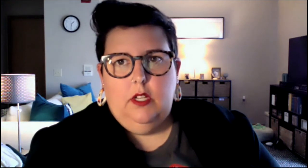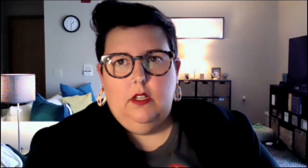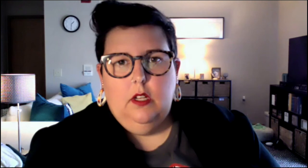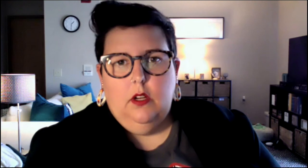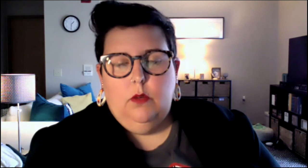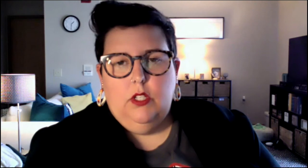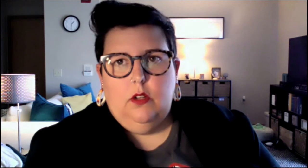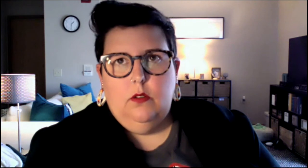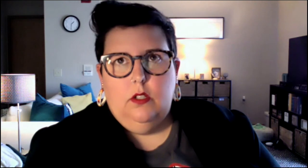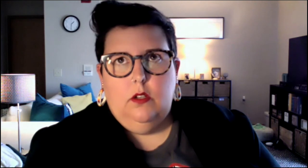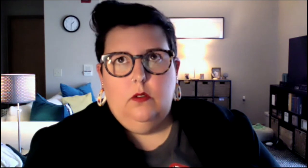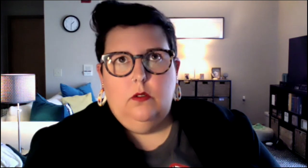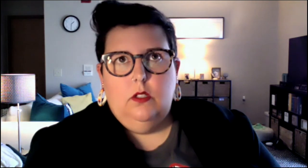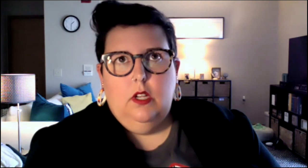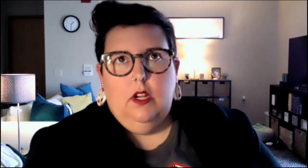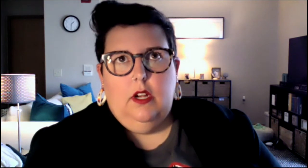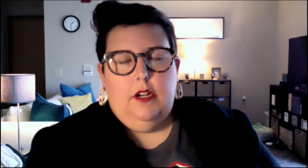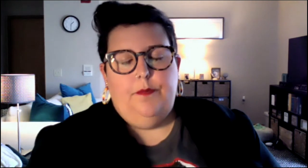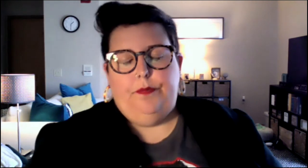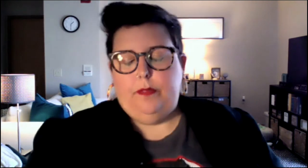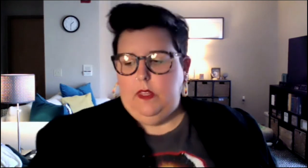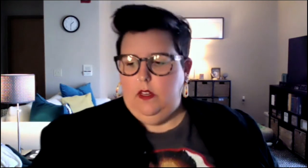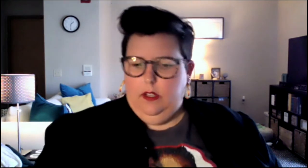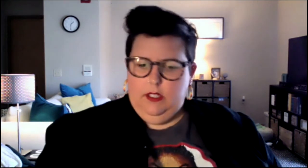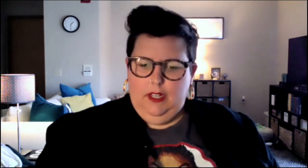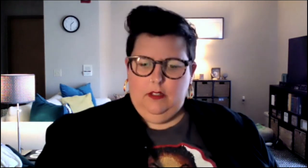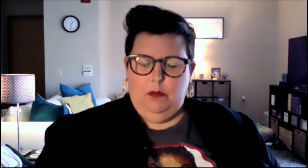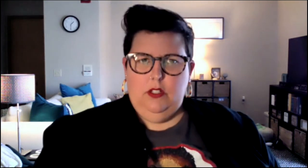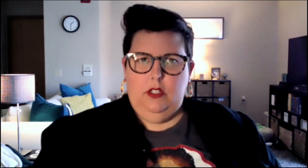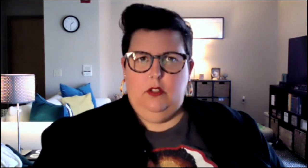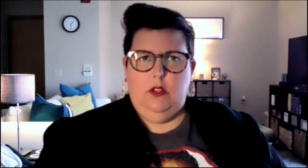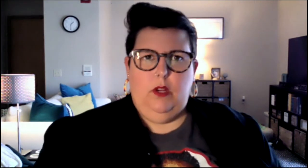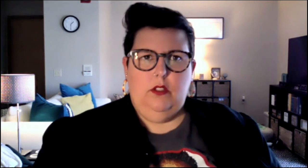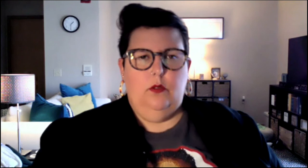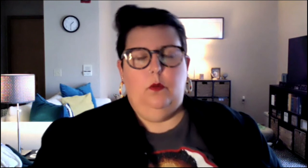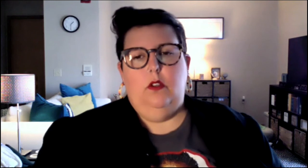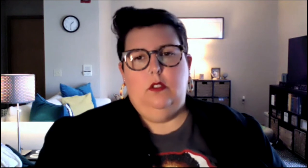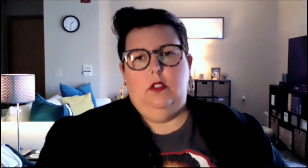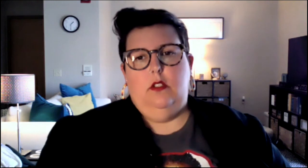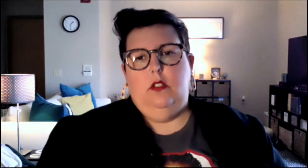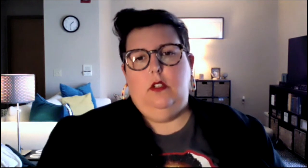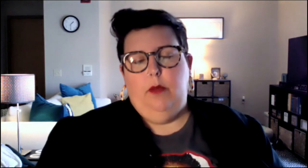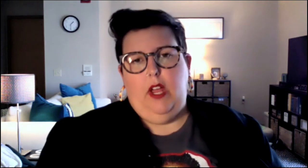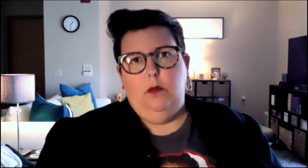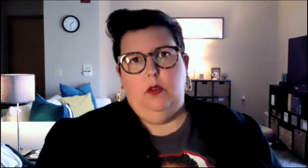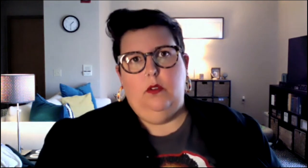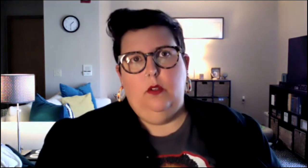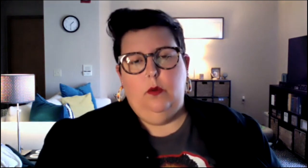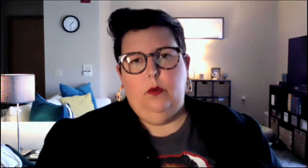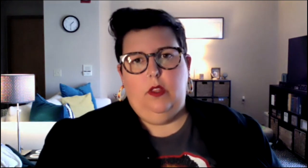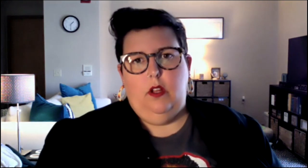community, reach out to those. Because again, as mentioned, you know, the Western world isn't